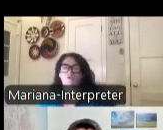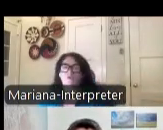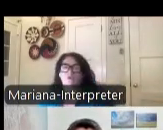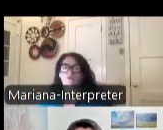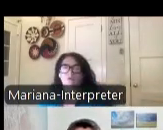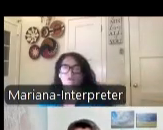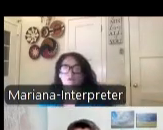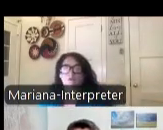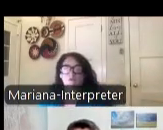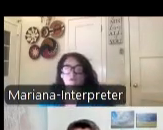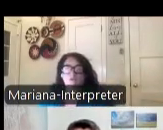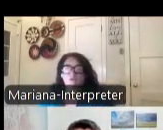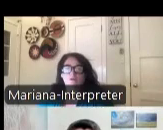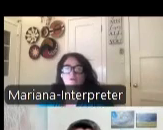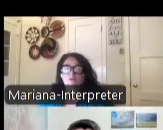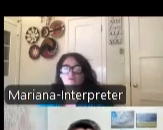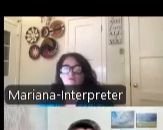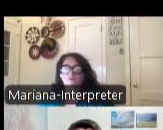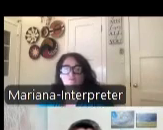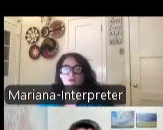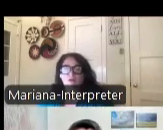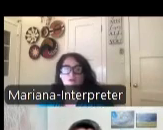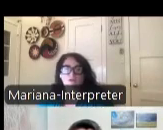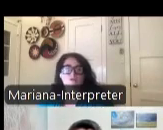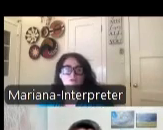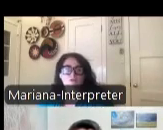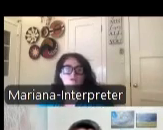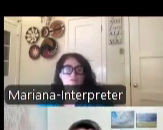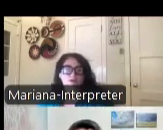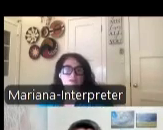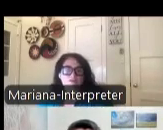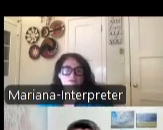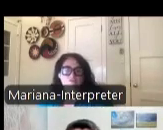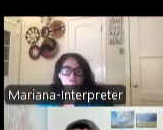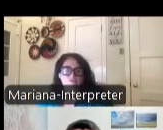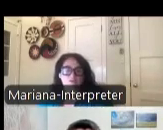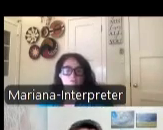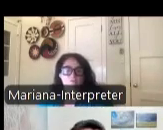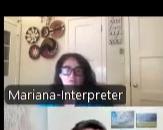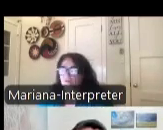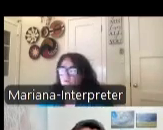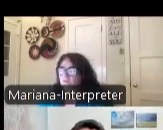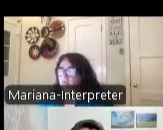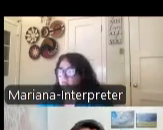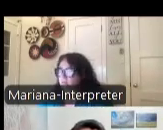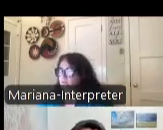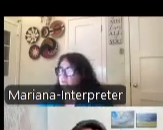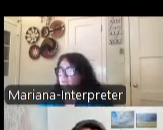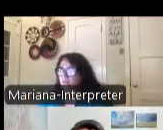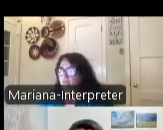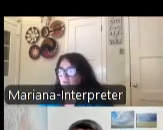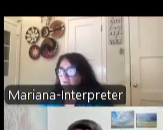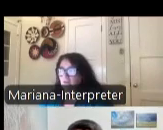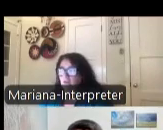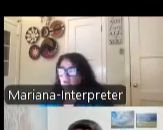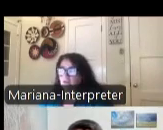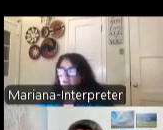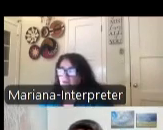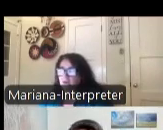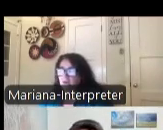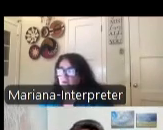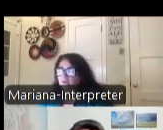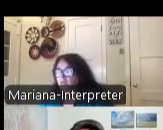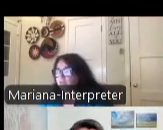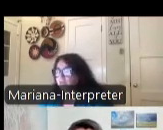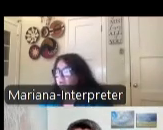that also is a likely part of our future. And as I mentioned, Sonoma County really has been a bit at the epicenter of a lot